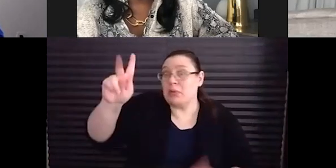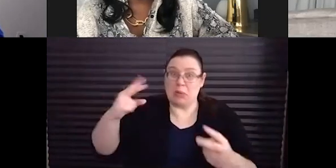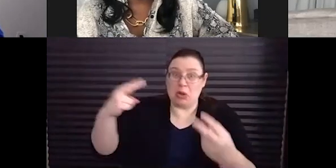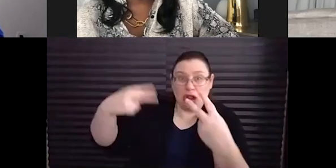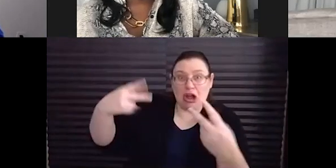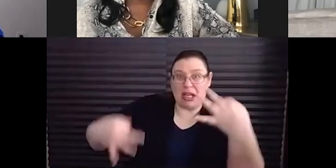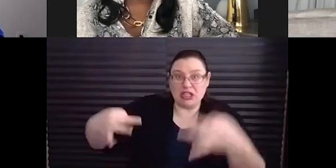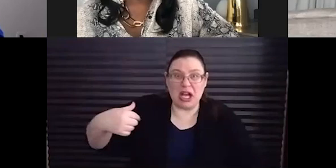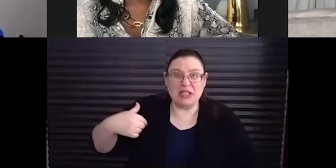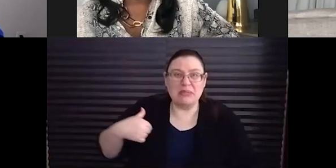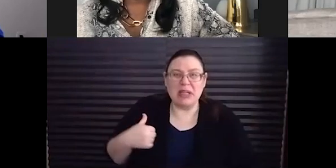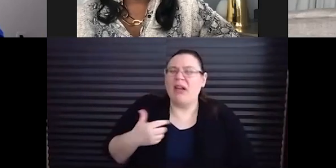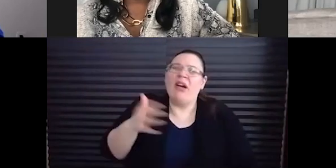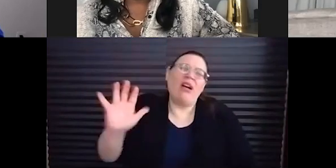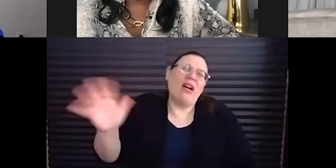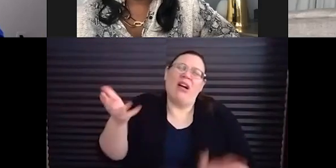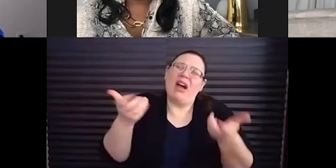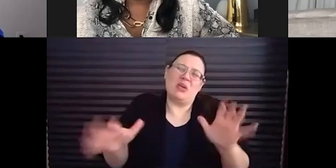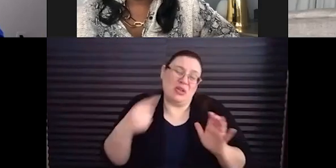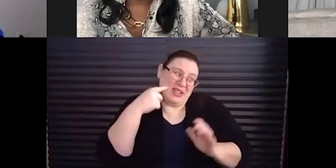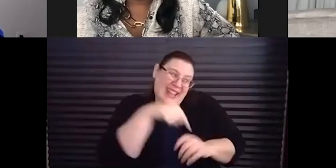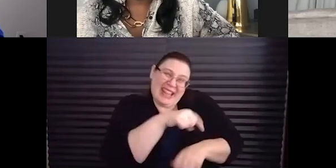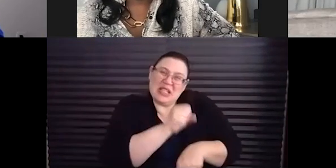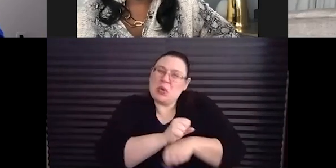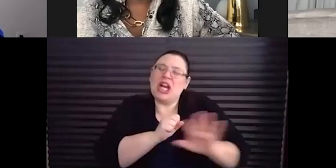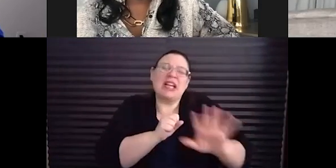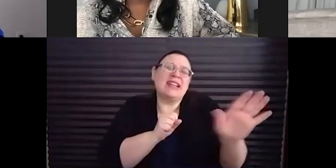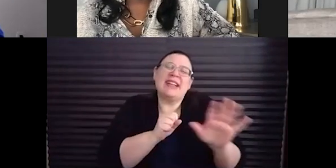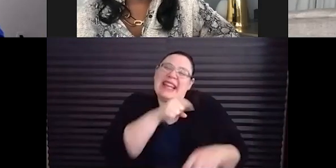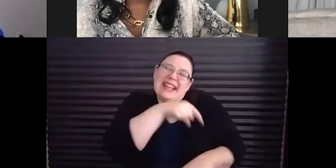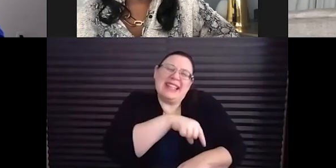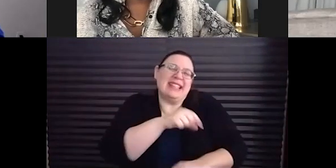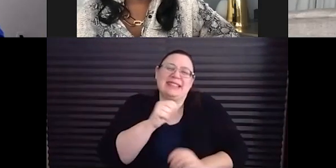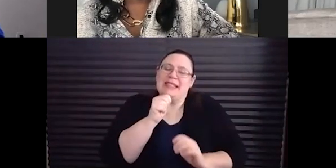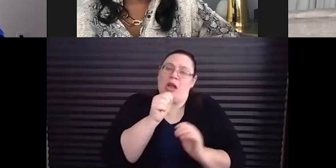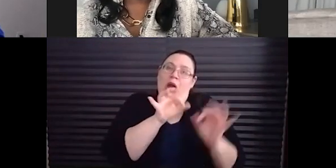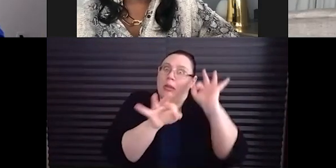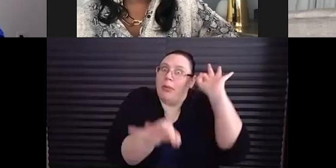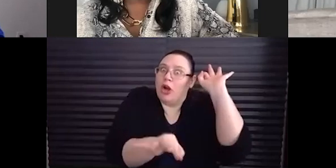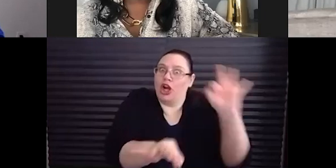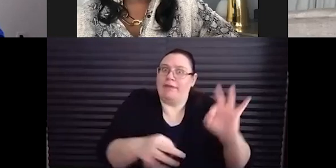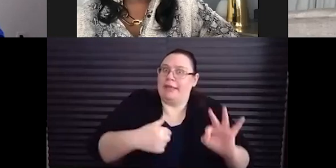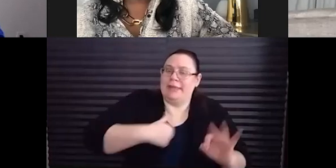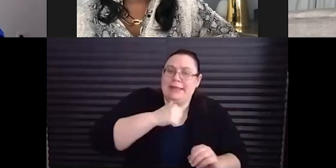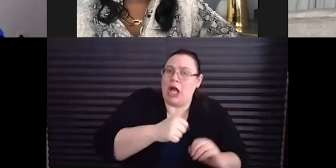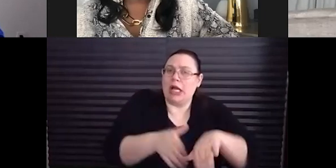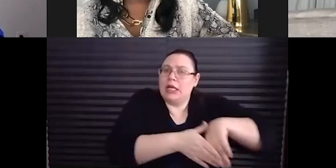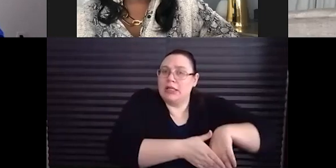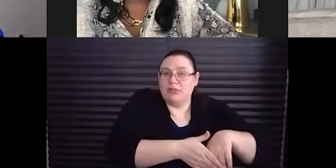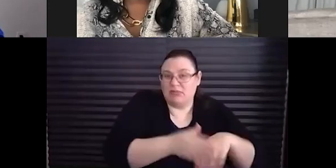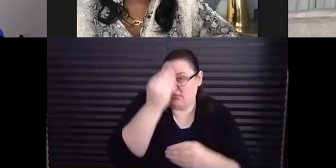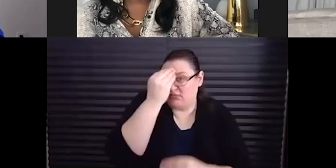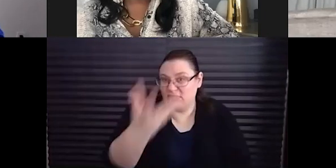going to be like, oh no, I don't want people to see this type of work. This isn't really indicative of the perfect version of me. But, you know, spoiler alert,